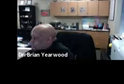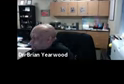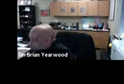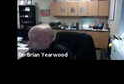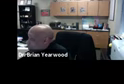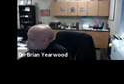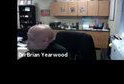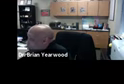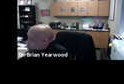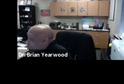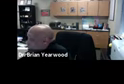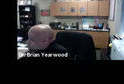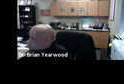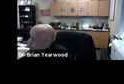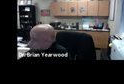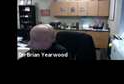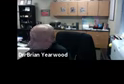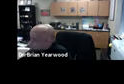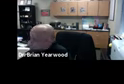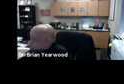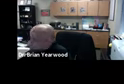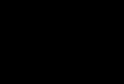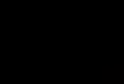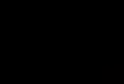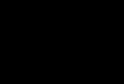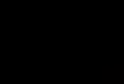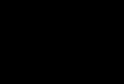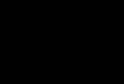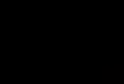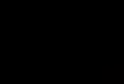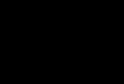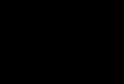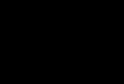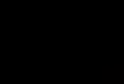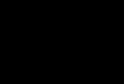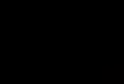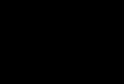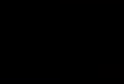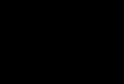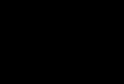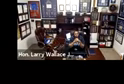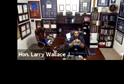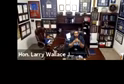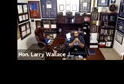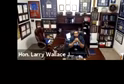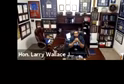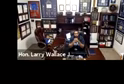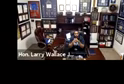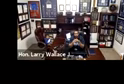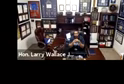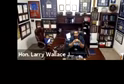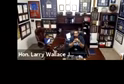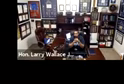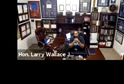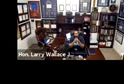what the direction you, the board is going to give us. Got it. No, I appreciate the information. I just recommend that the